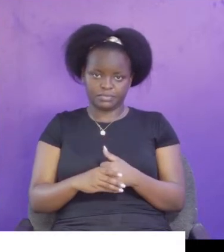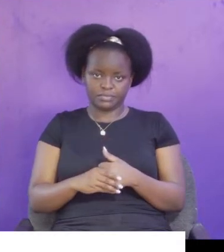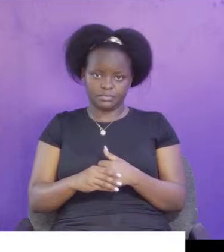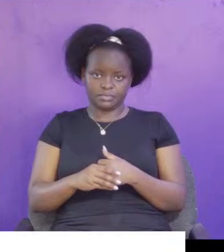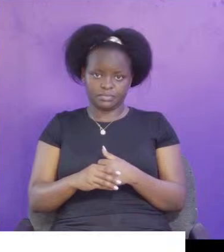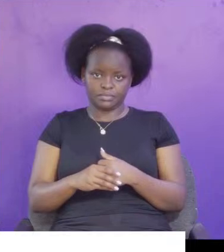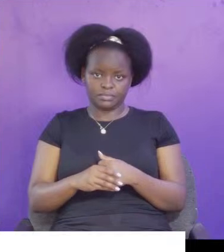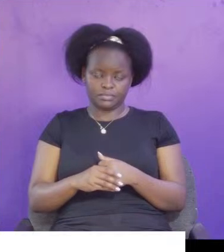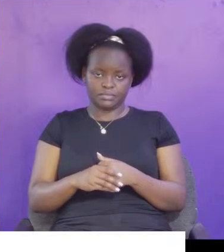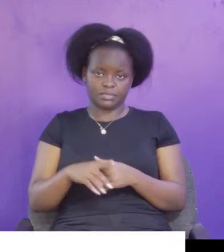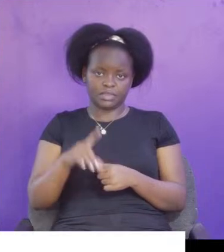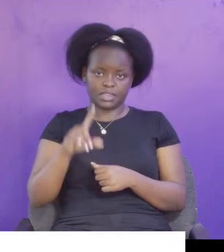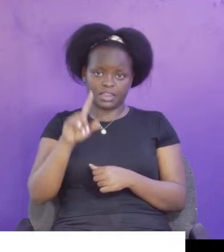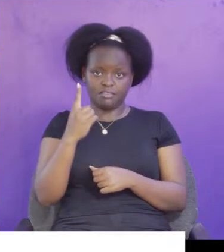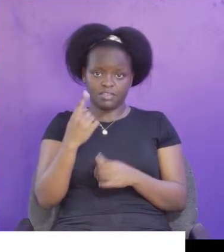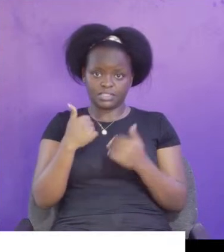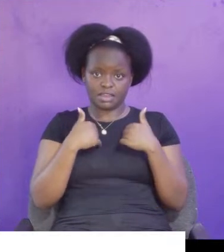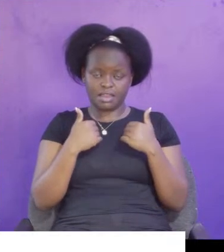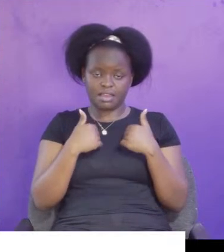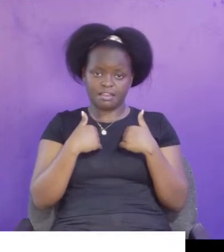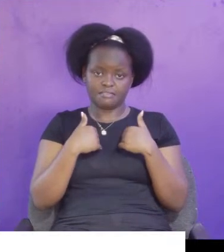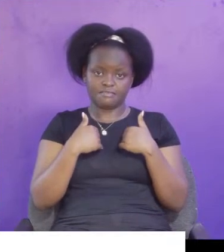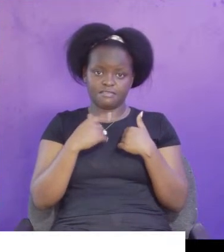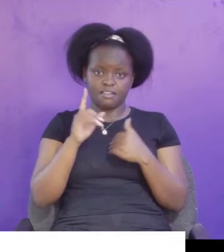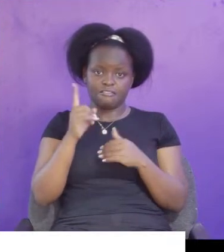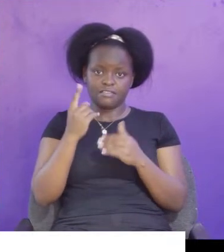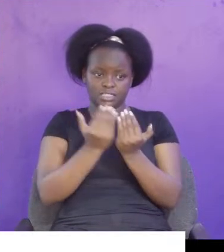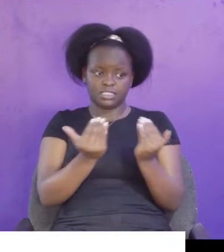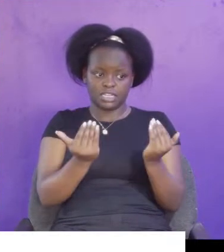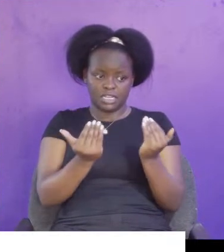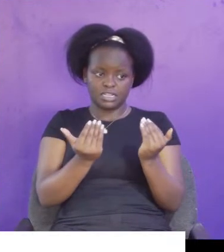First, we had the first child was called